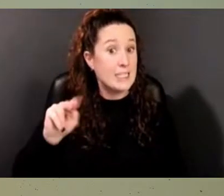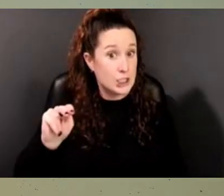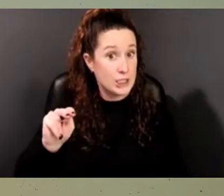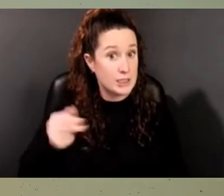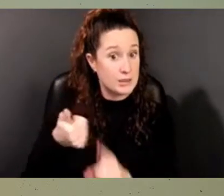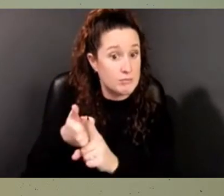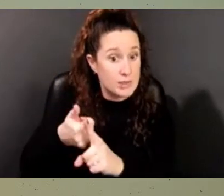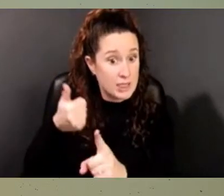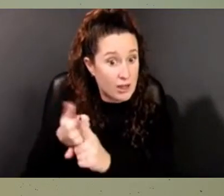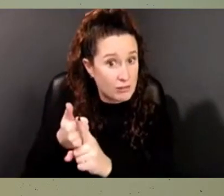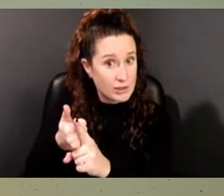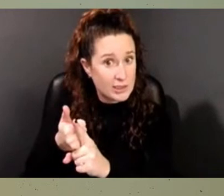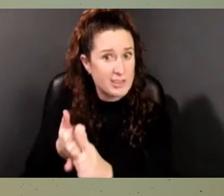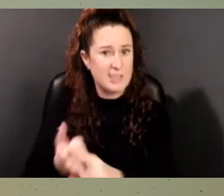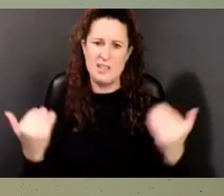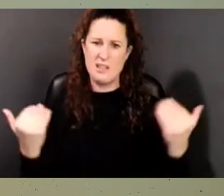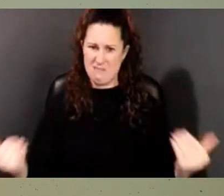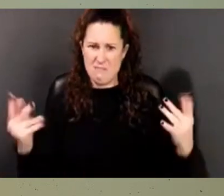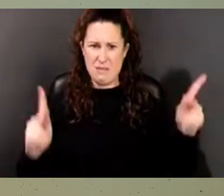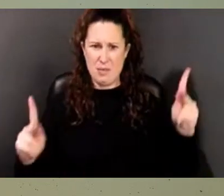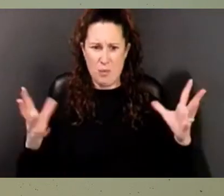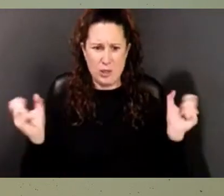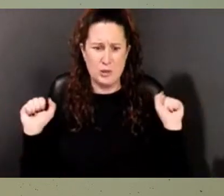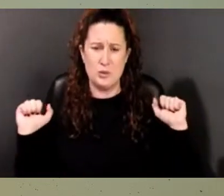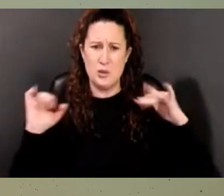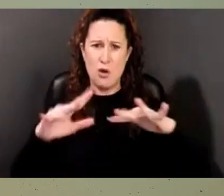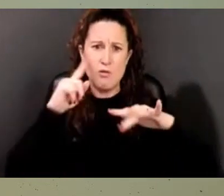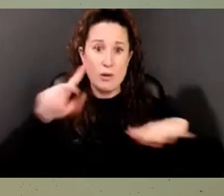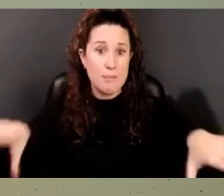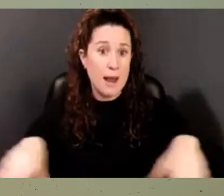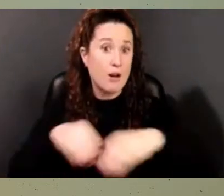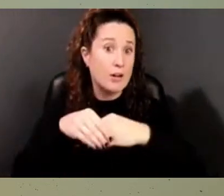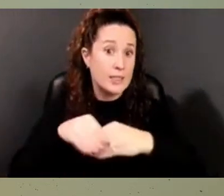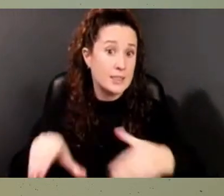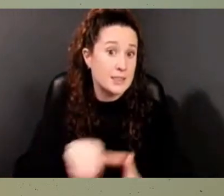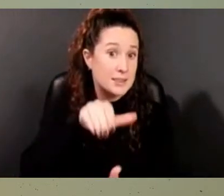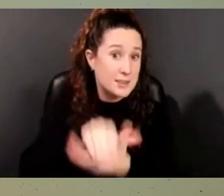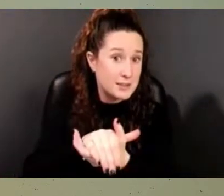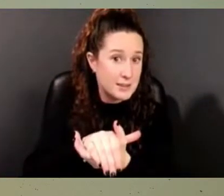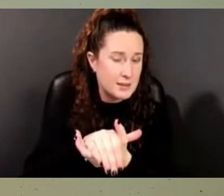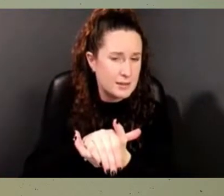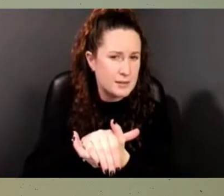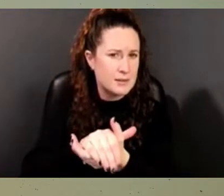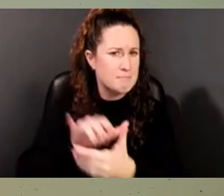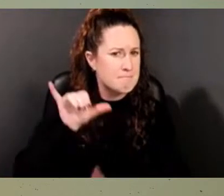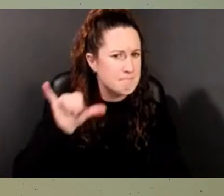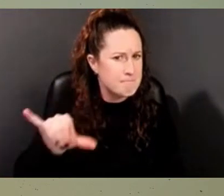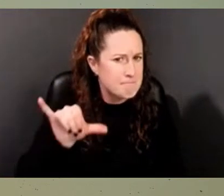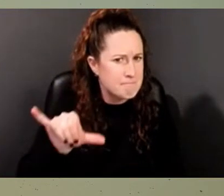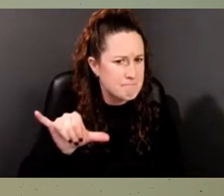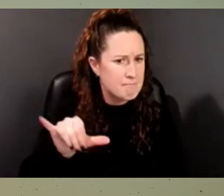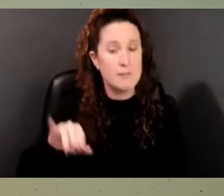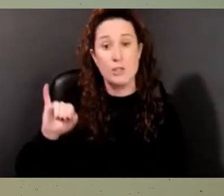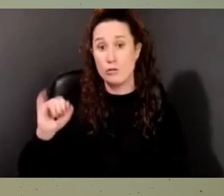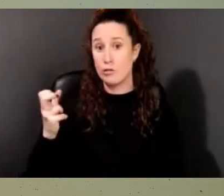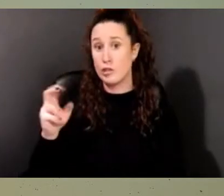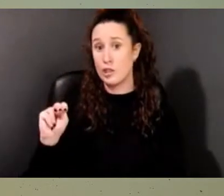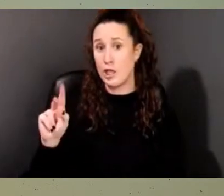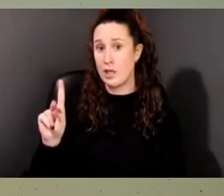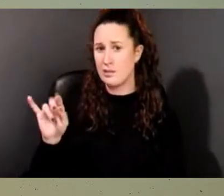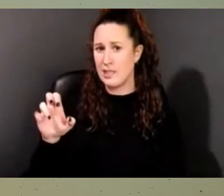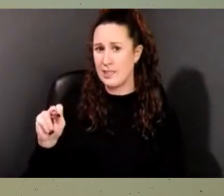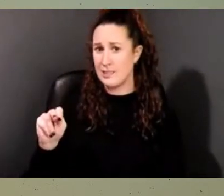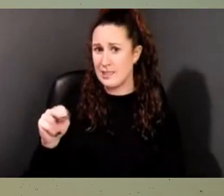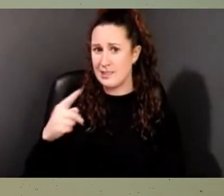folks go and get married. There's cognitive dissonance there, right? And so John Dickinson is saying this is a place to mourn